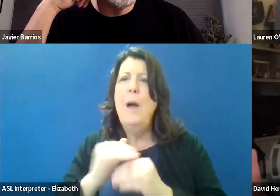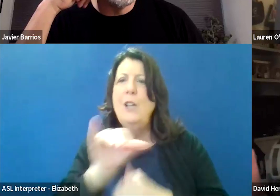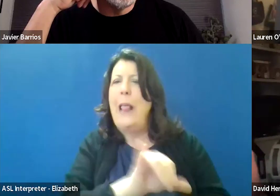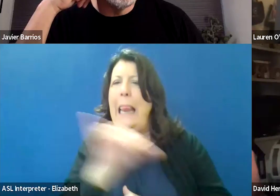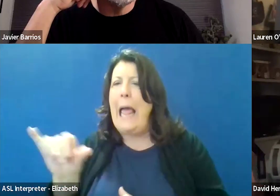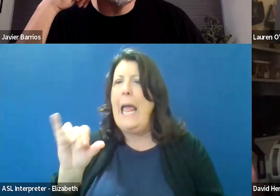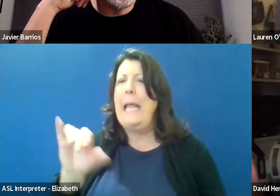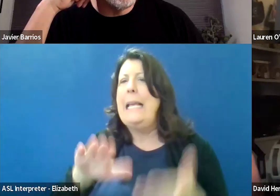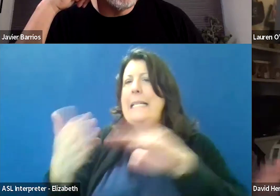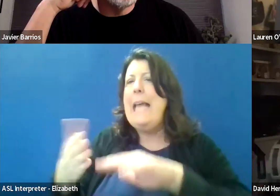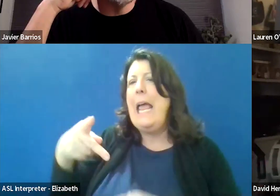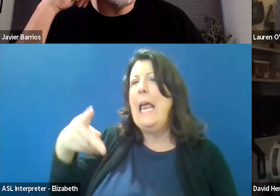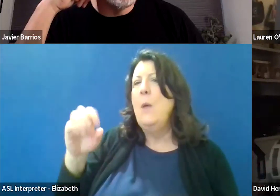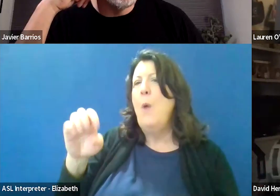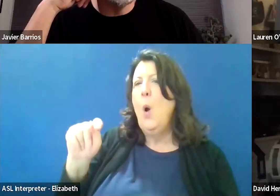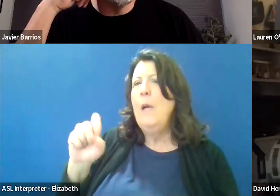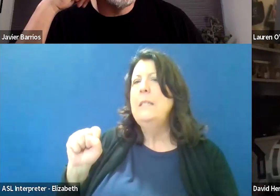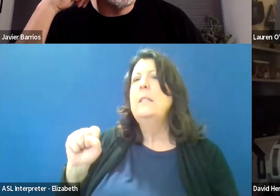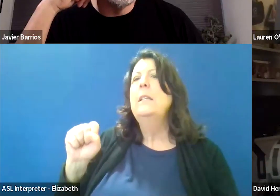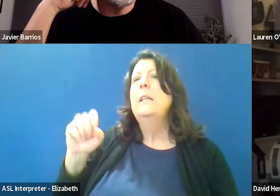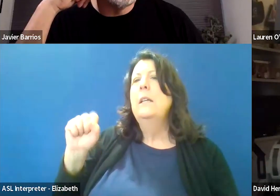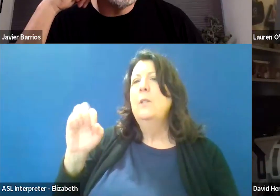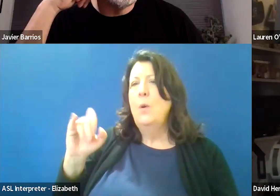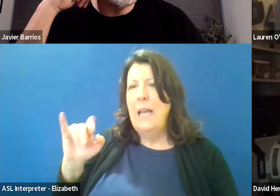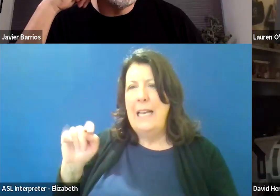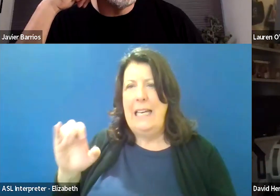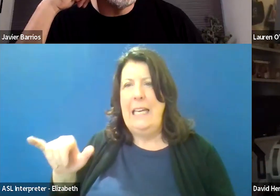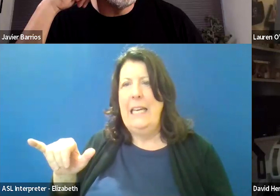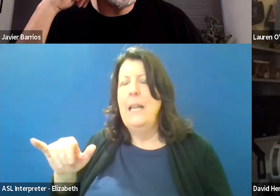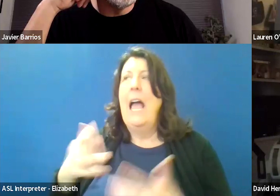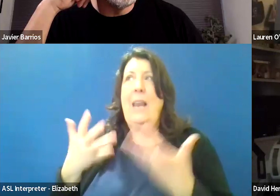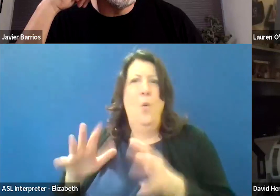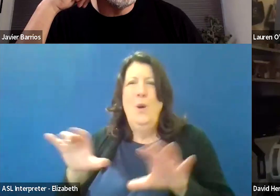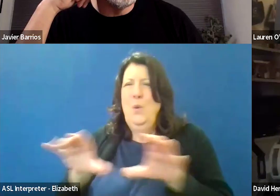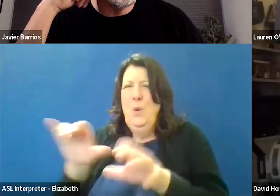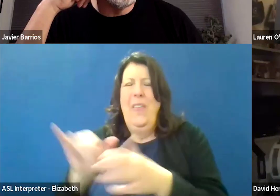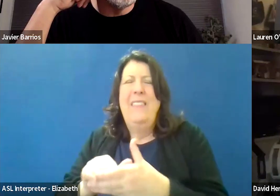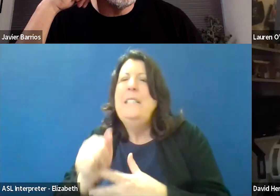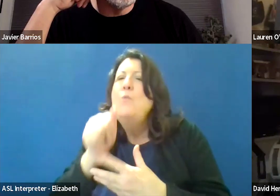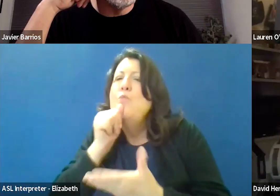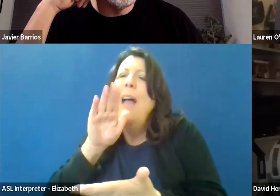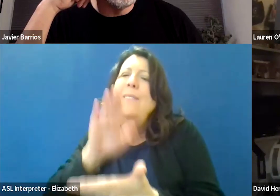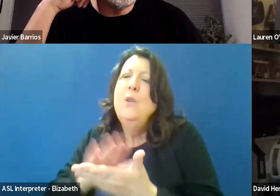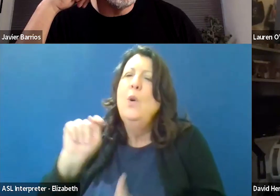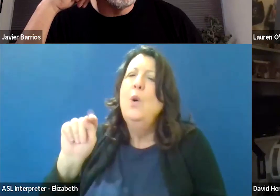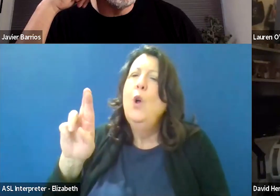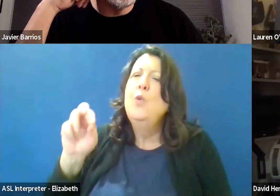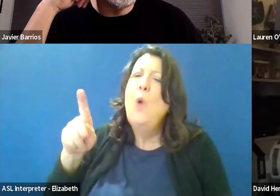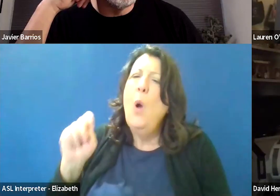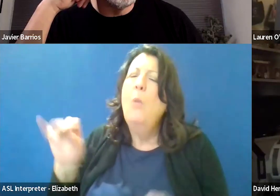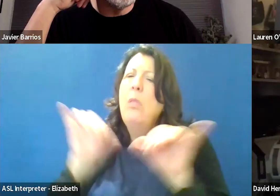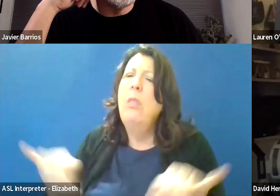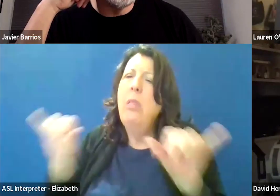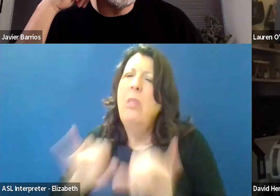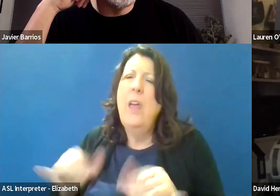any one of a number of other school tropes, right? Private school movie tropes. So I wanted to boil it down. So I came up with the helicopter because I'm like, all